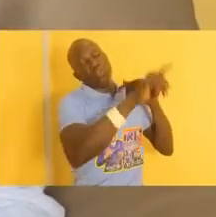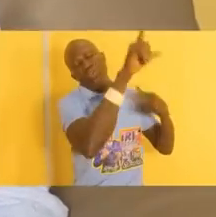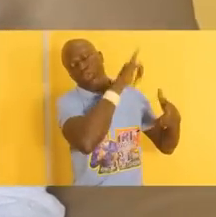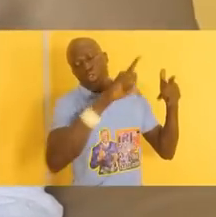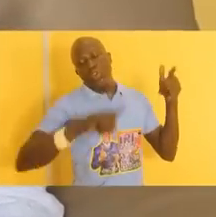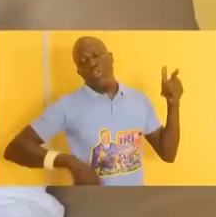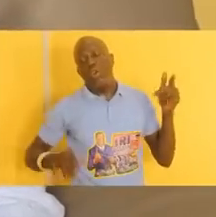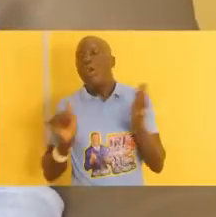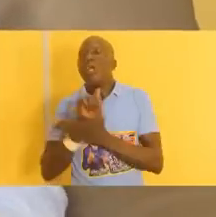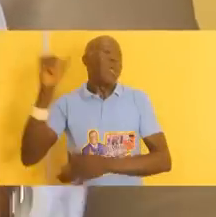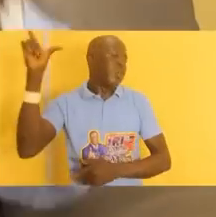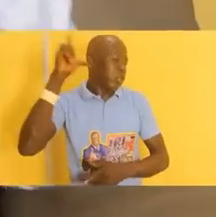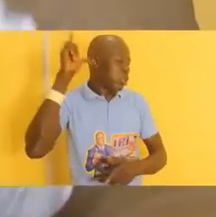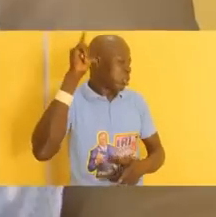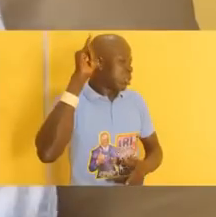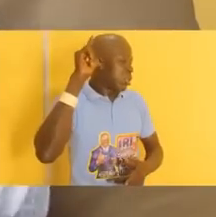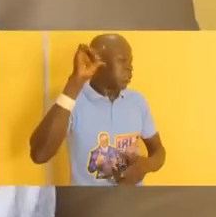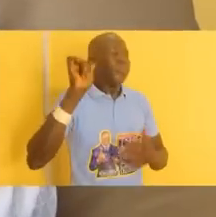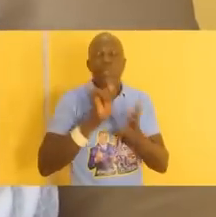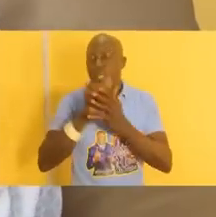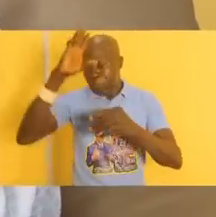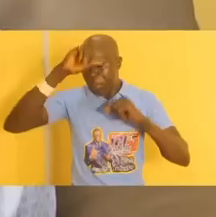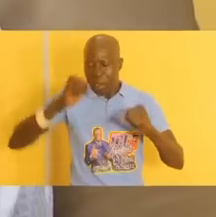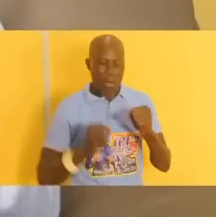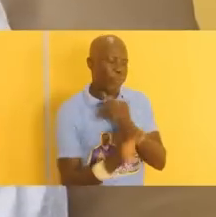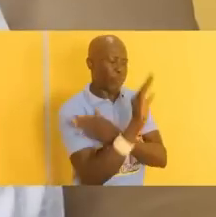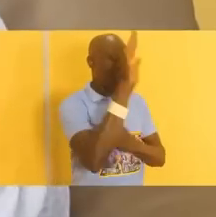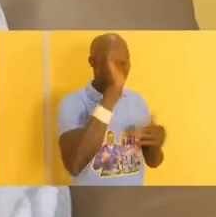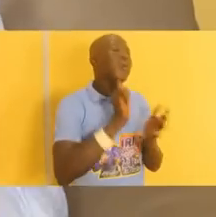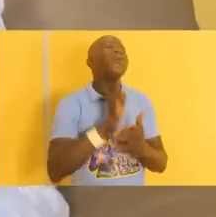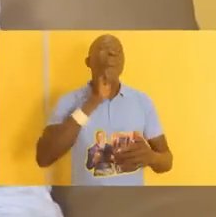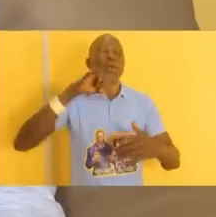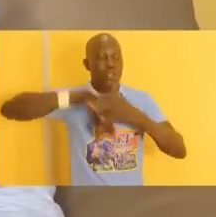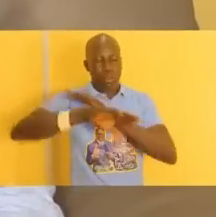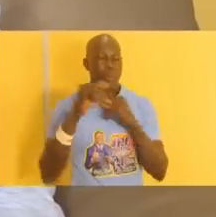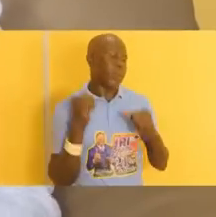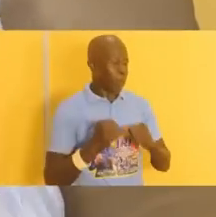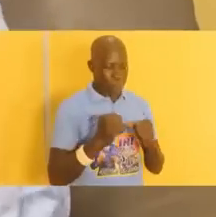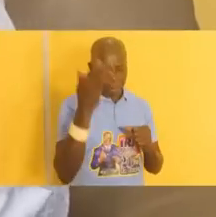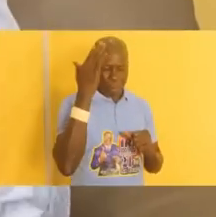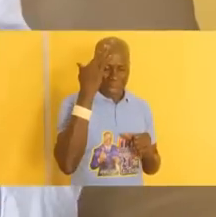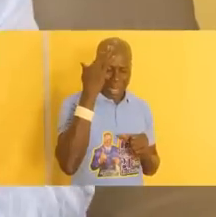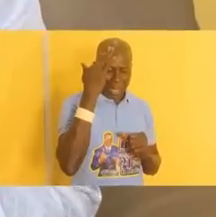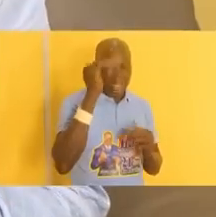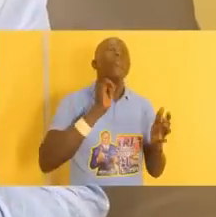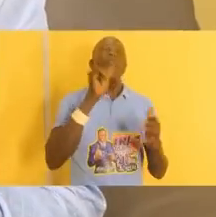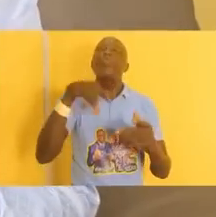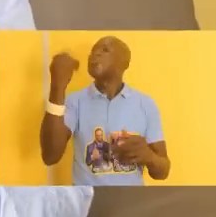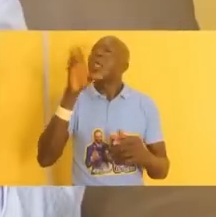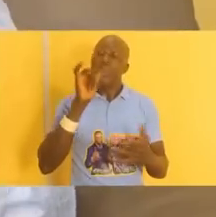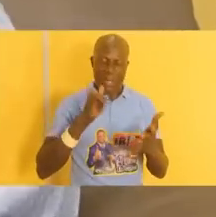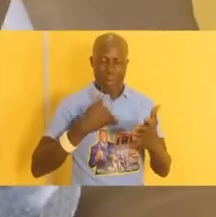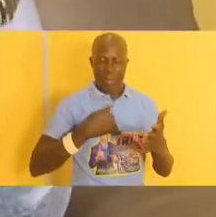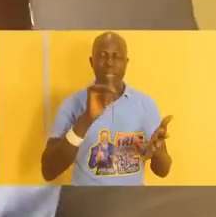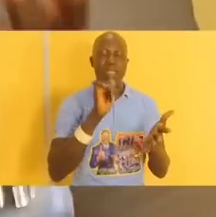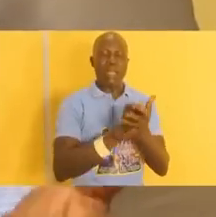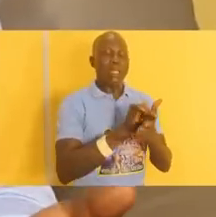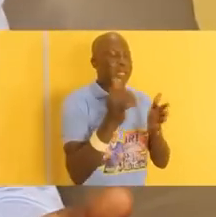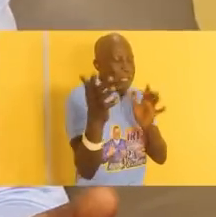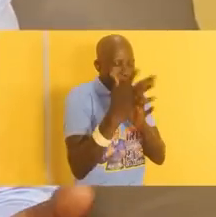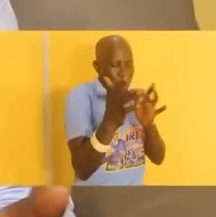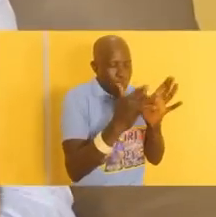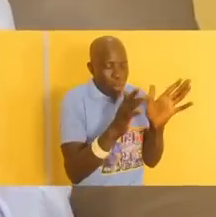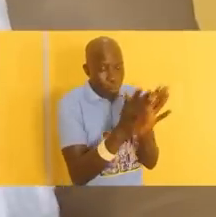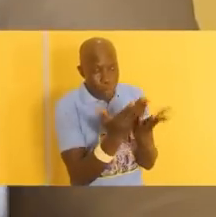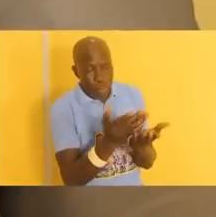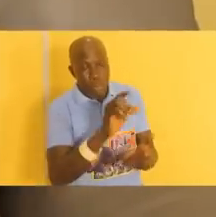Lord. E de ma gbo. And this thing. Agbara Olorun. The power of God. Yi se ni paipa. Not by man. Ta lo so fun mi be. Who tell me that? Iwe Zakariah lo so fun